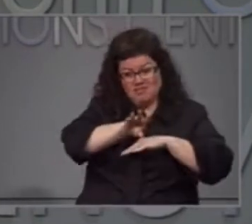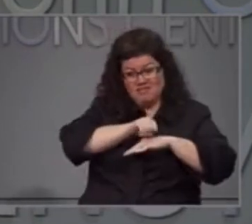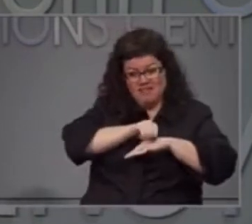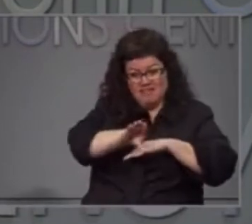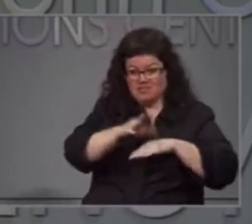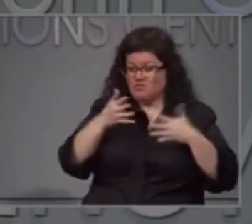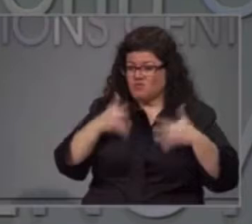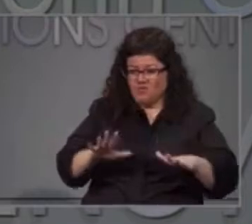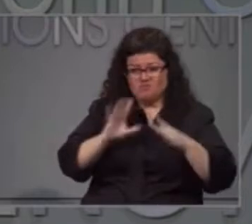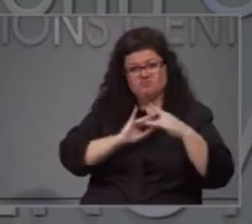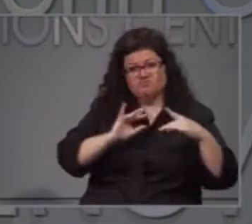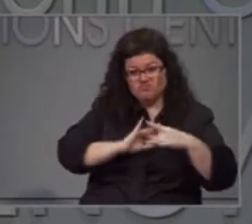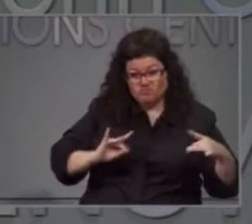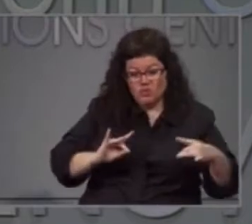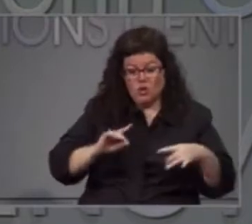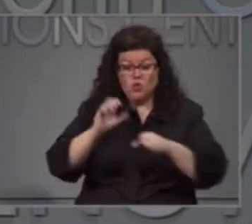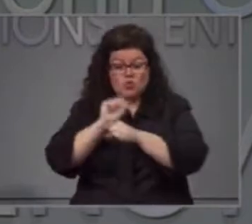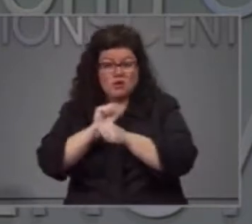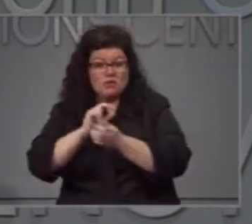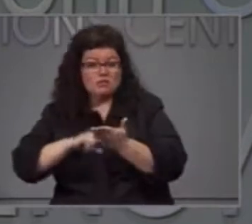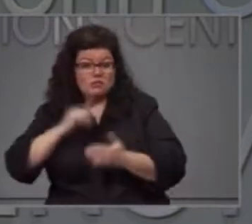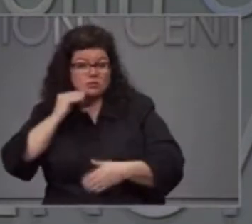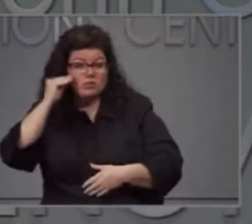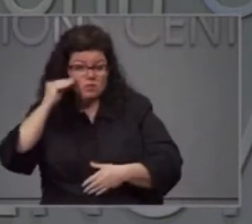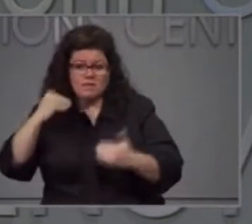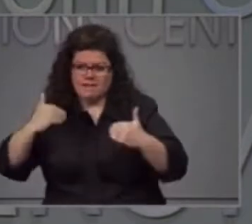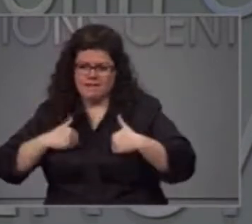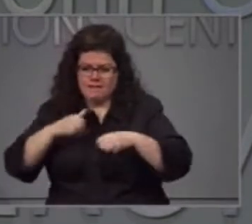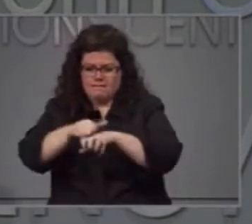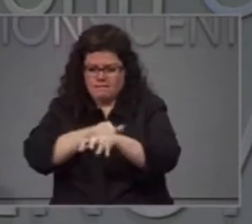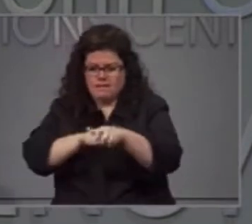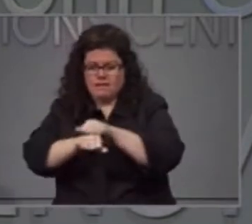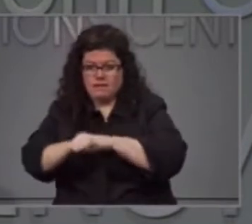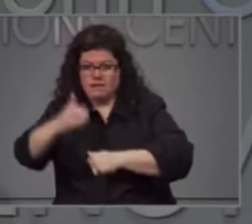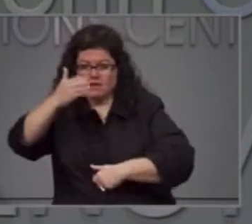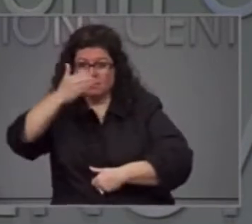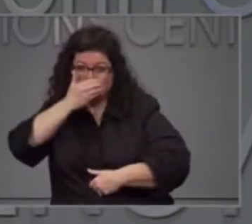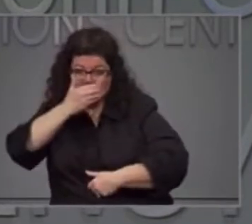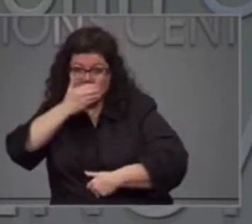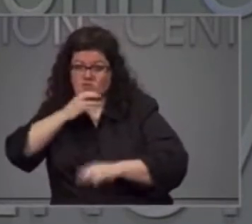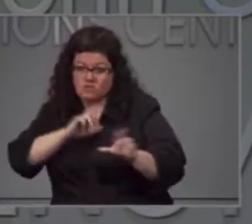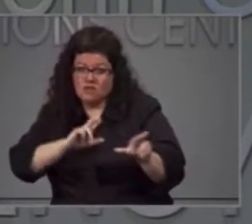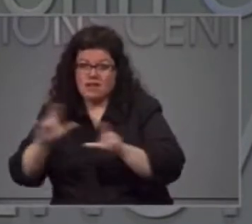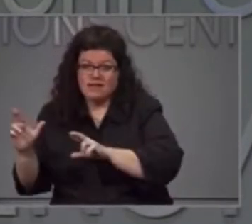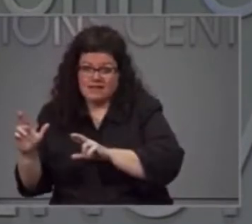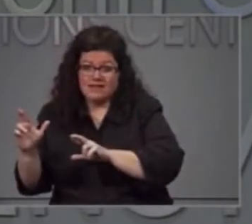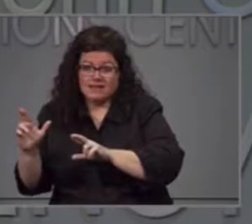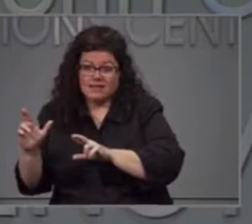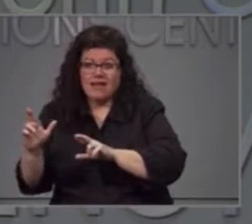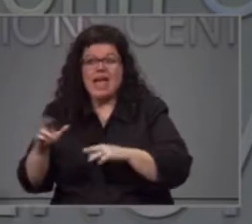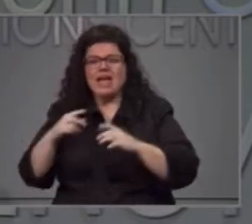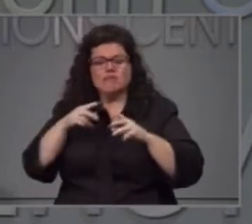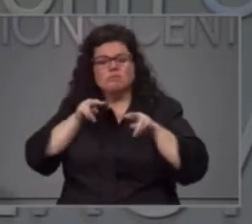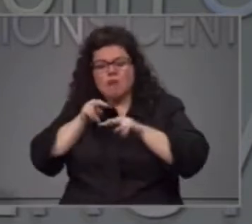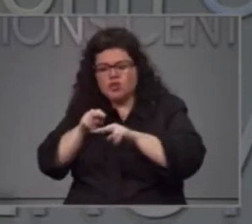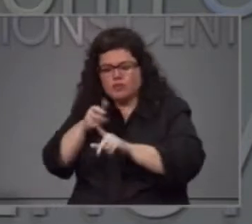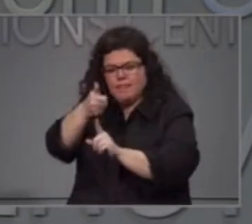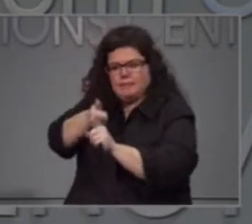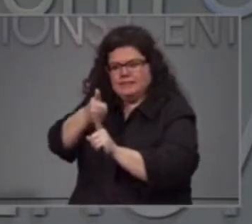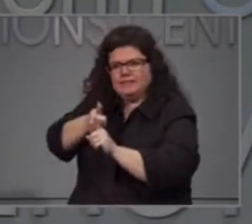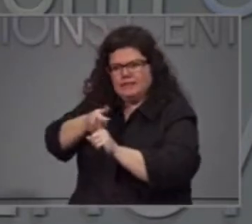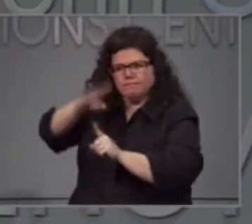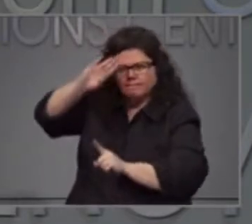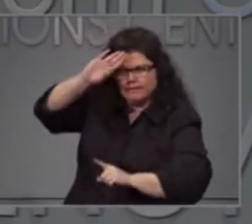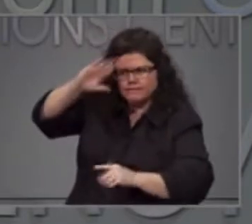that workers wear protective gear and monitor their health. Direct guidance on closed